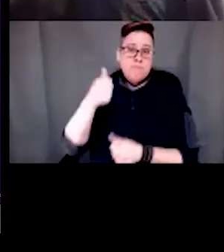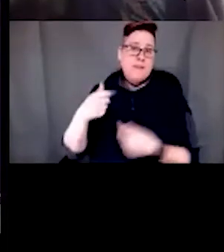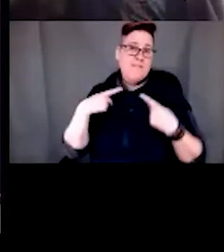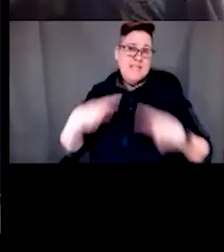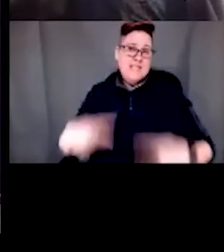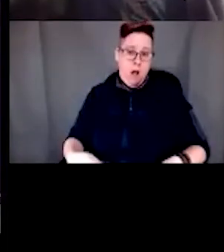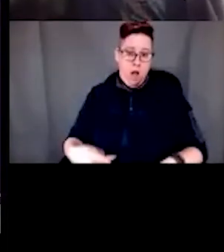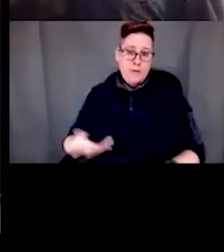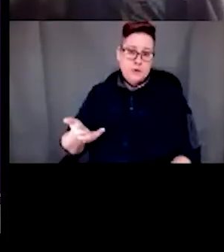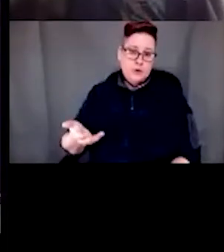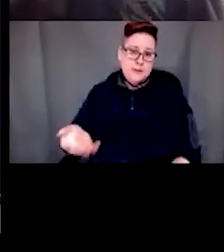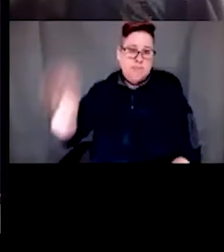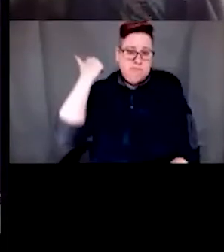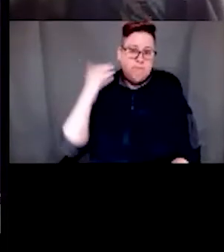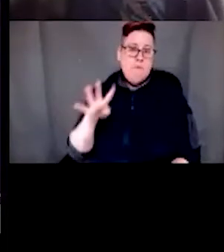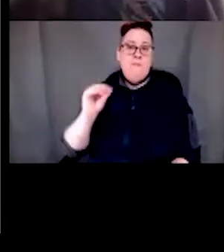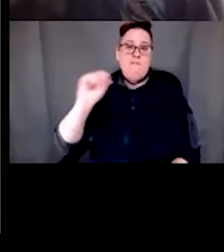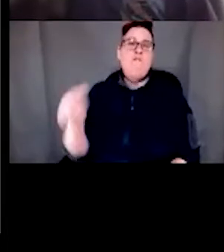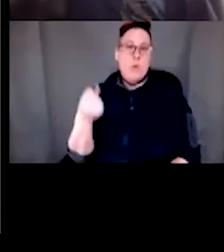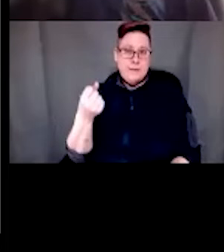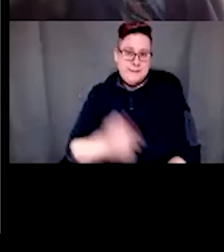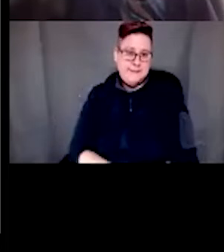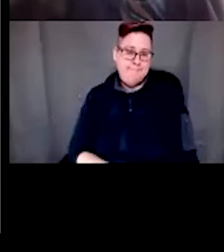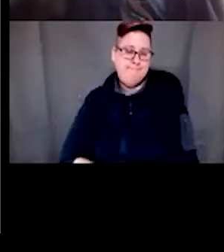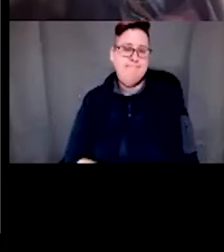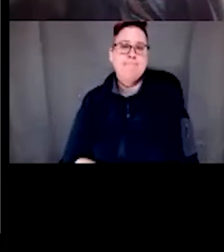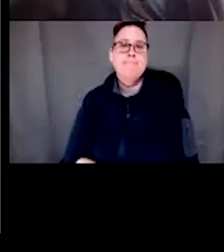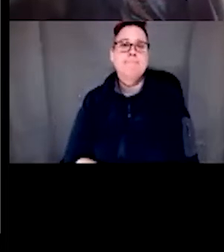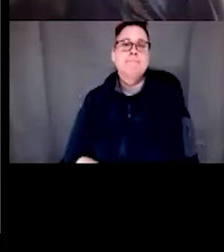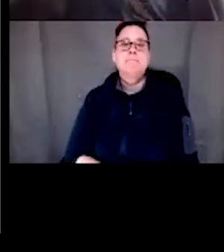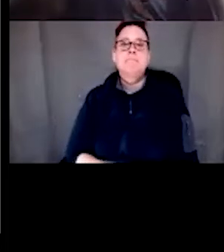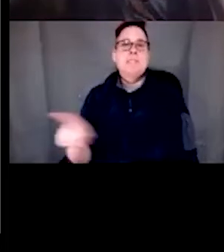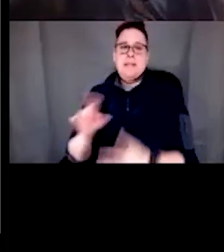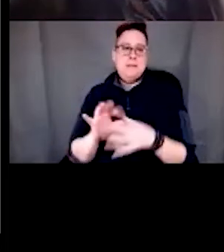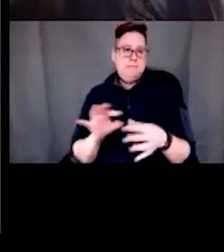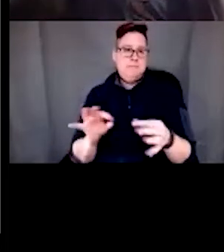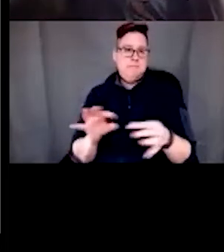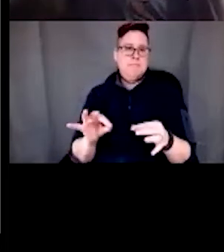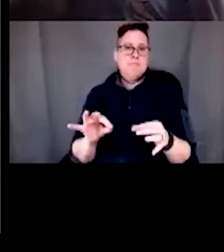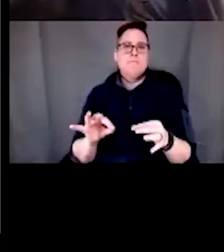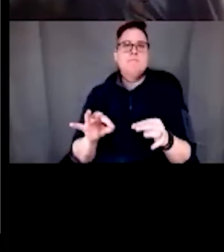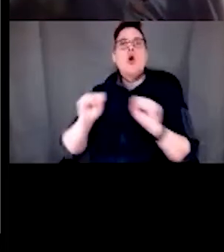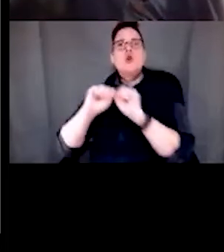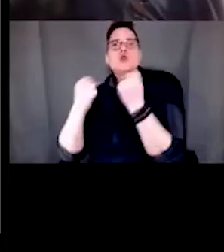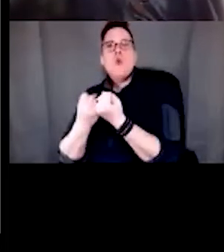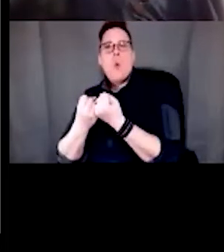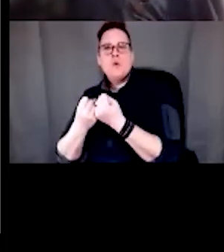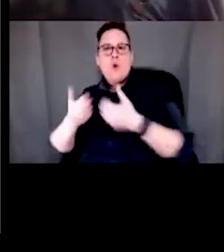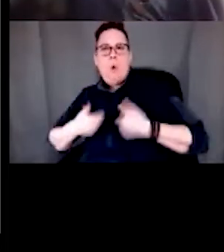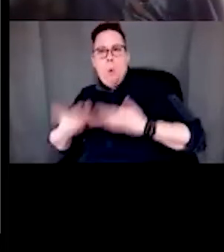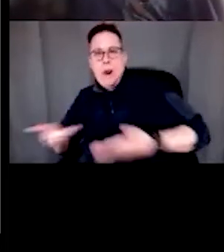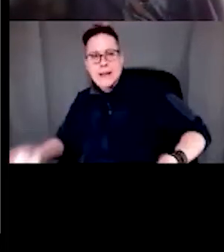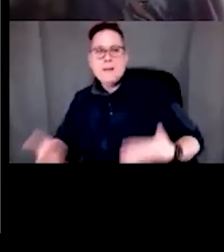back in the 40s. And he said the social organism, like the bodily organism, cannot